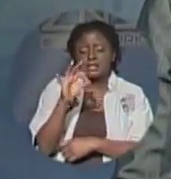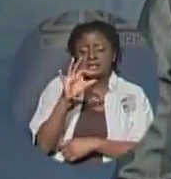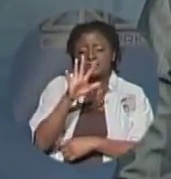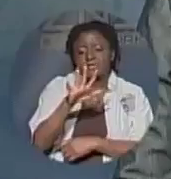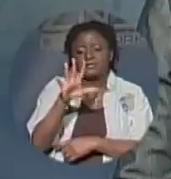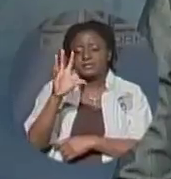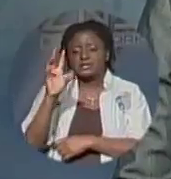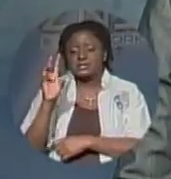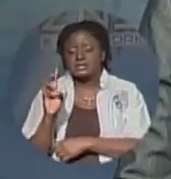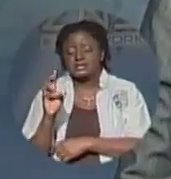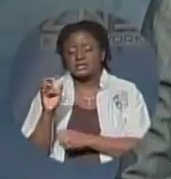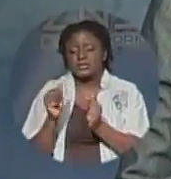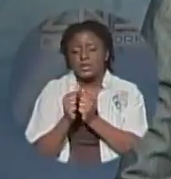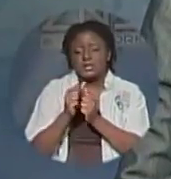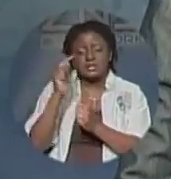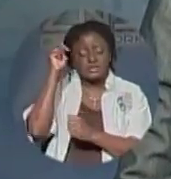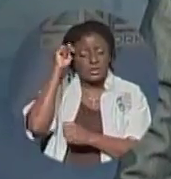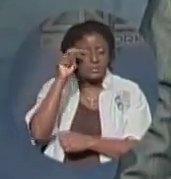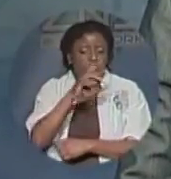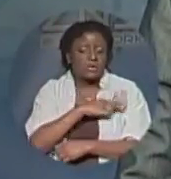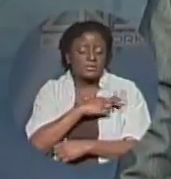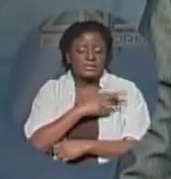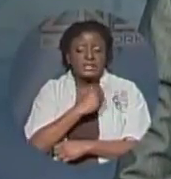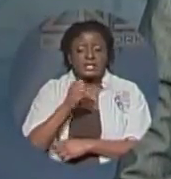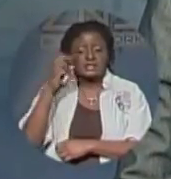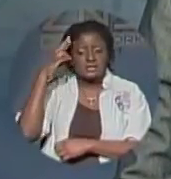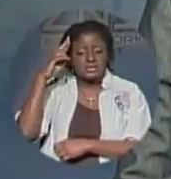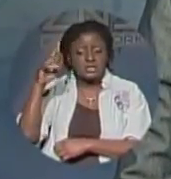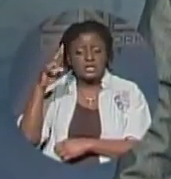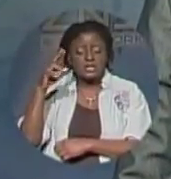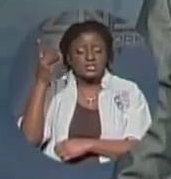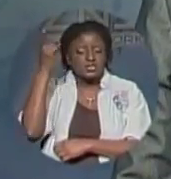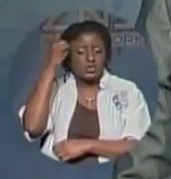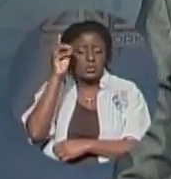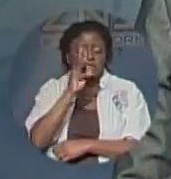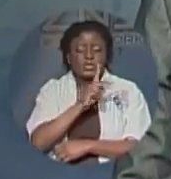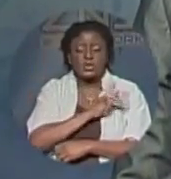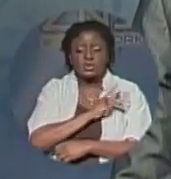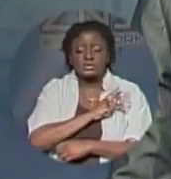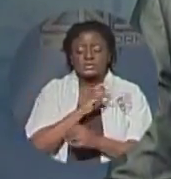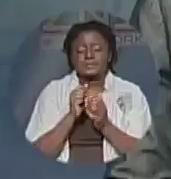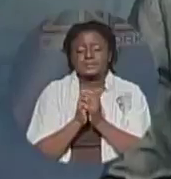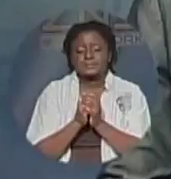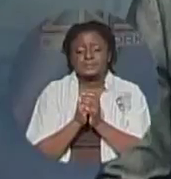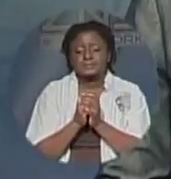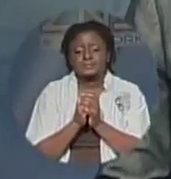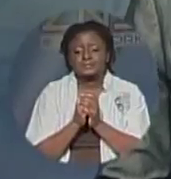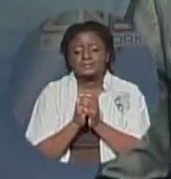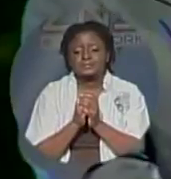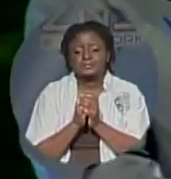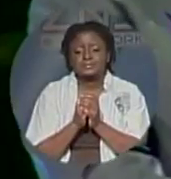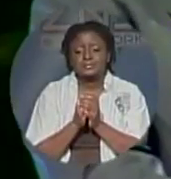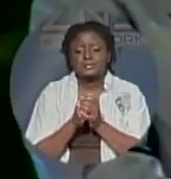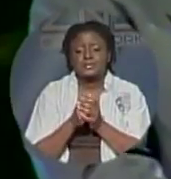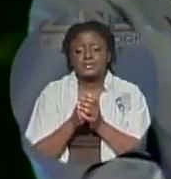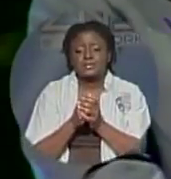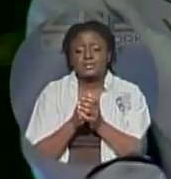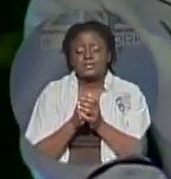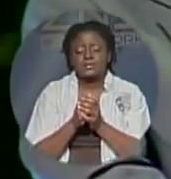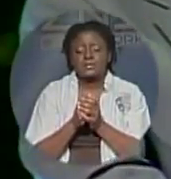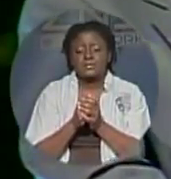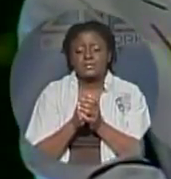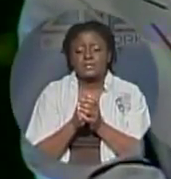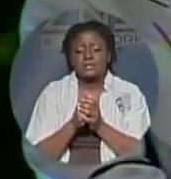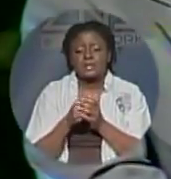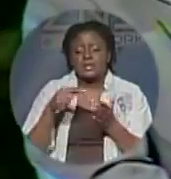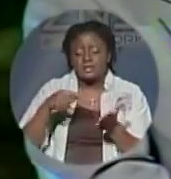their trailblazing efforts starting the movement to have first-class sporting amenities available in the Bahamas. This new stadium and the facilities